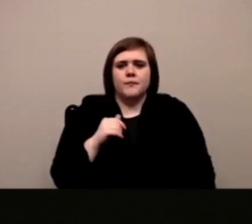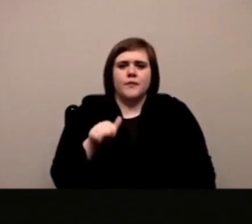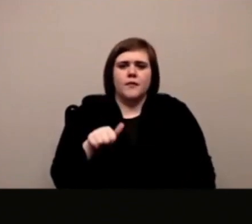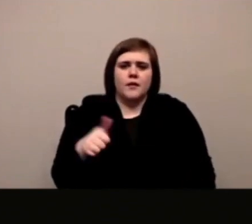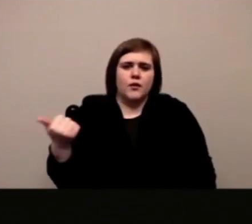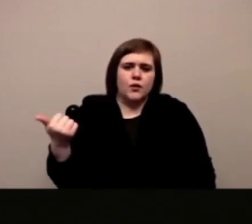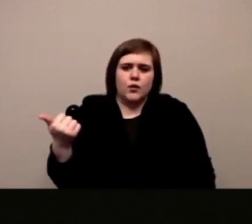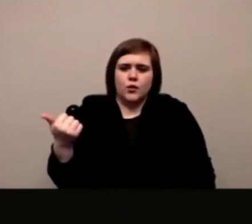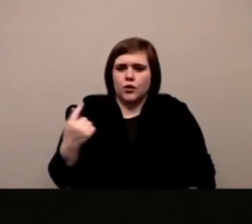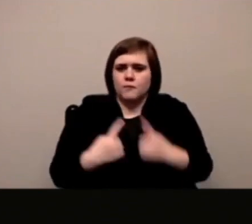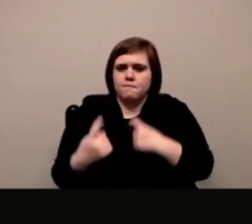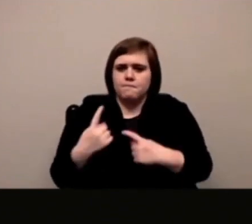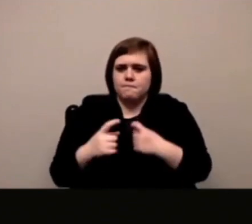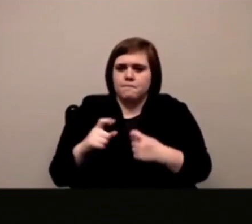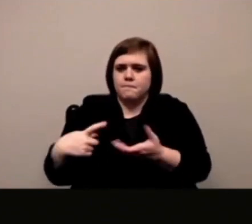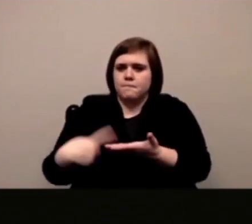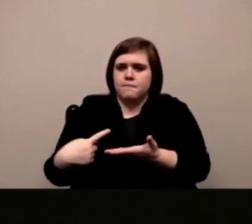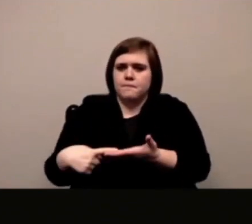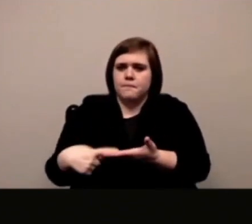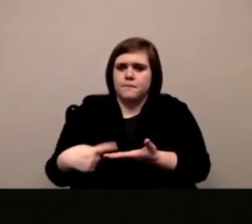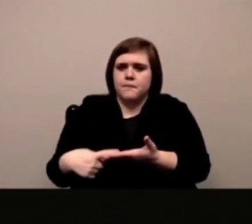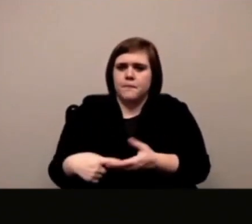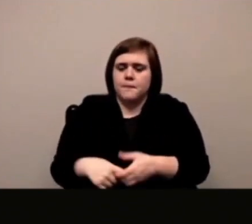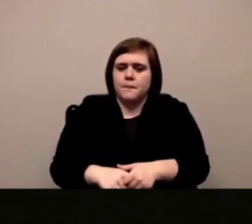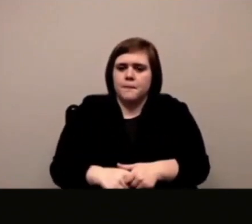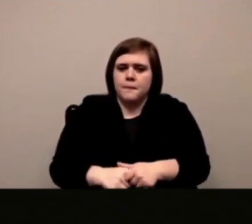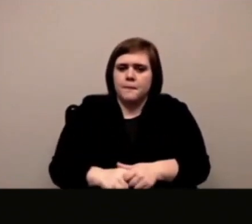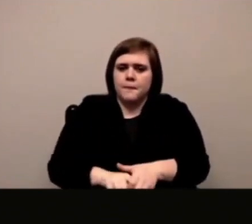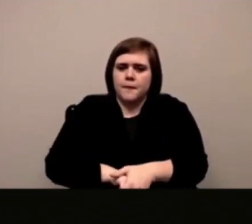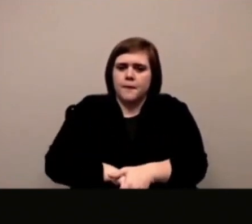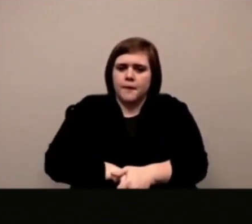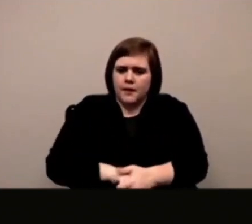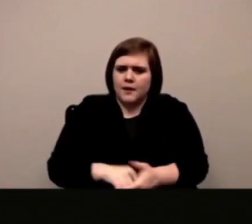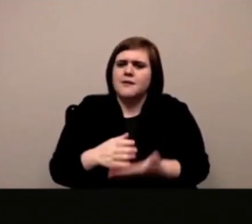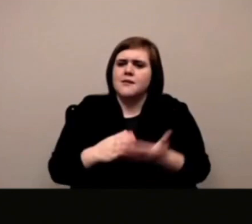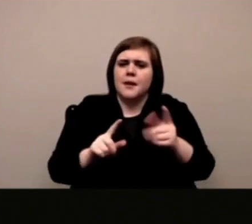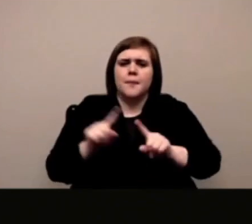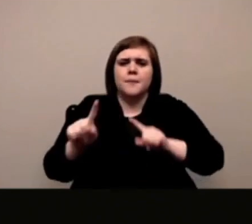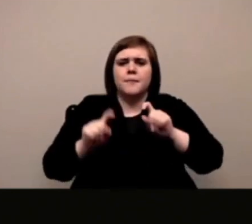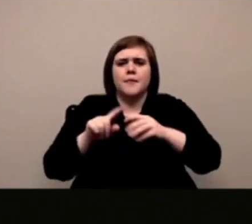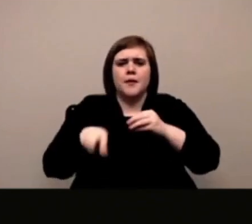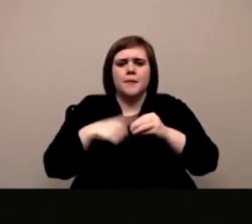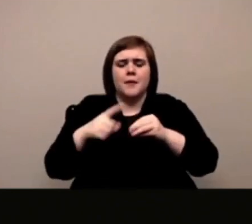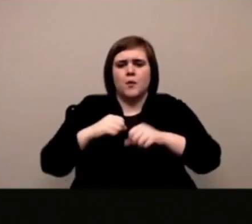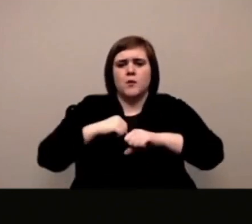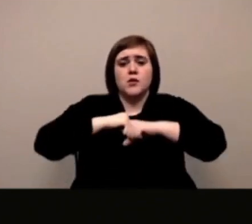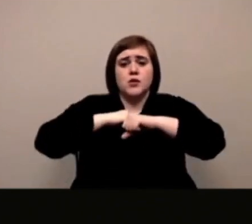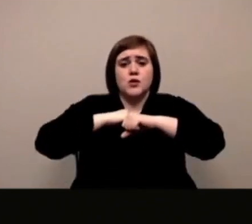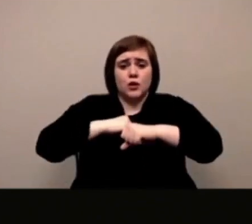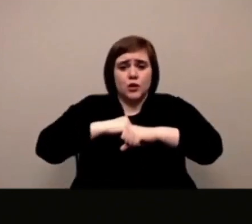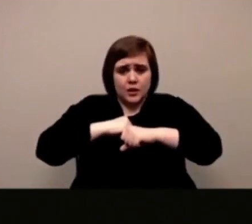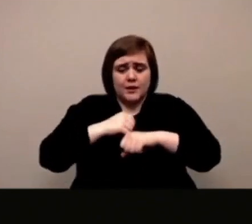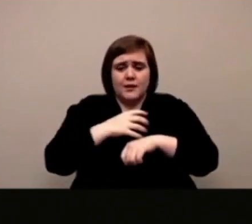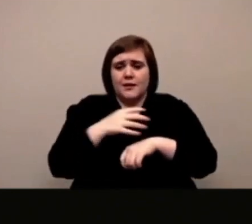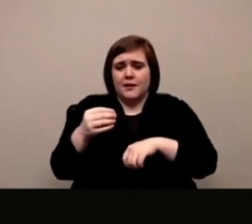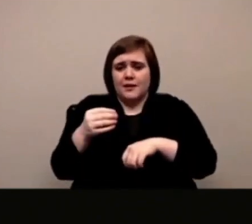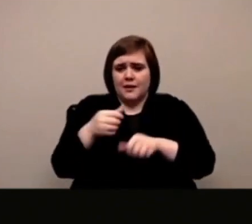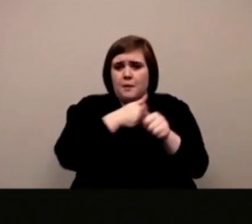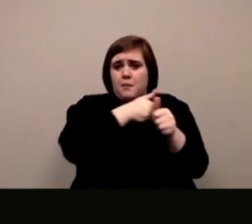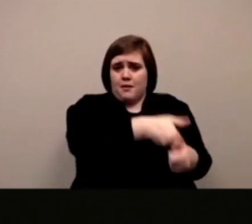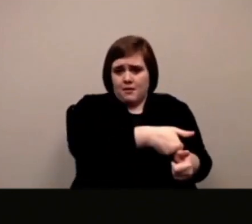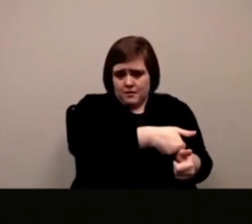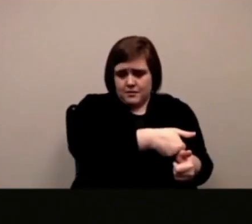questions to address here. Yeah, Eric, there is some questions about security and compliance. I